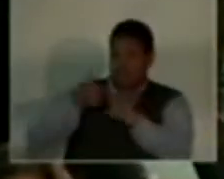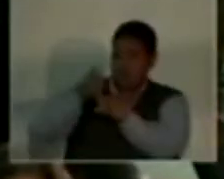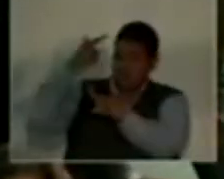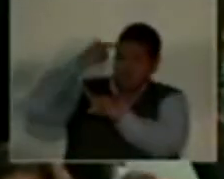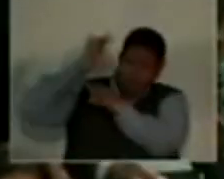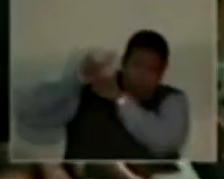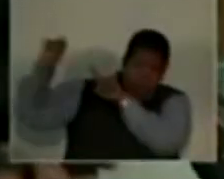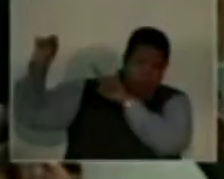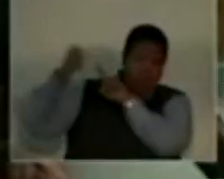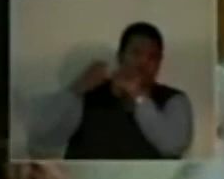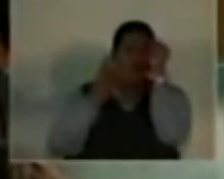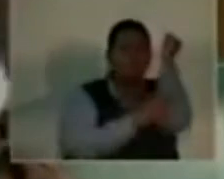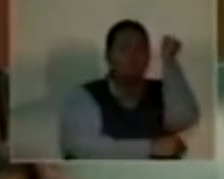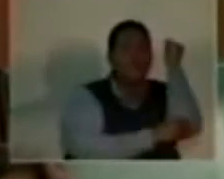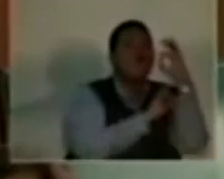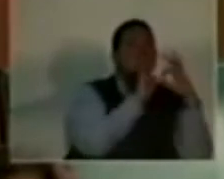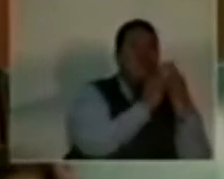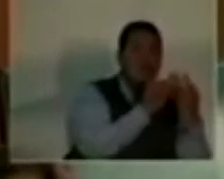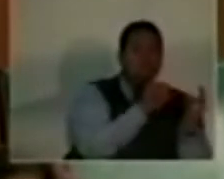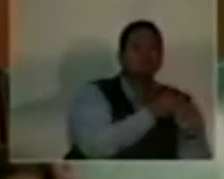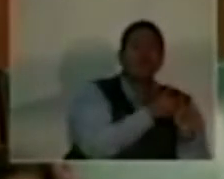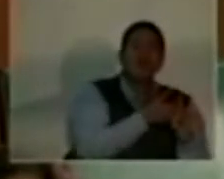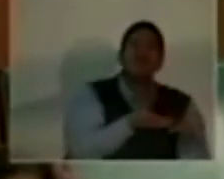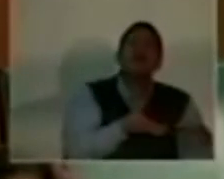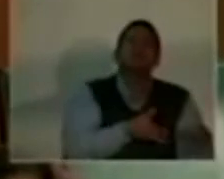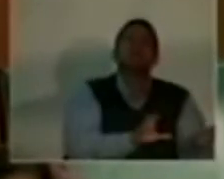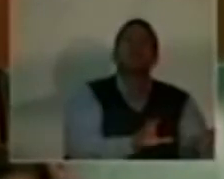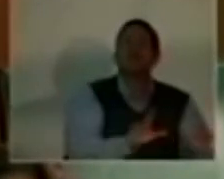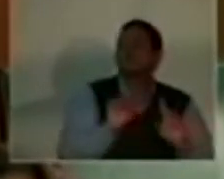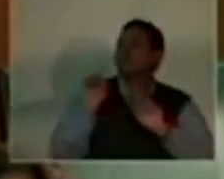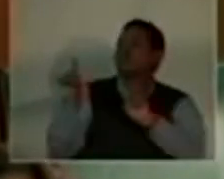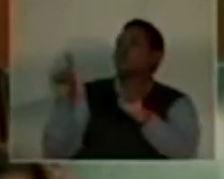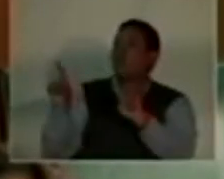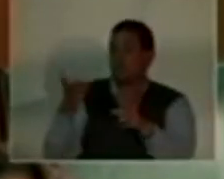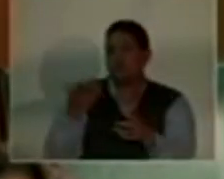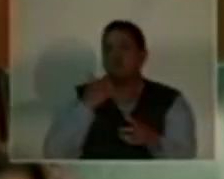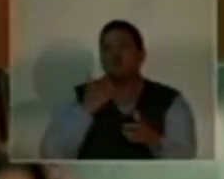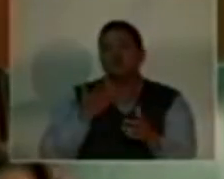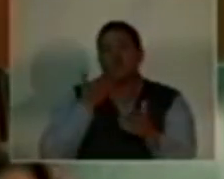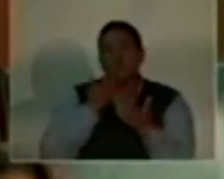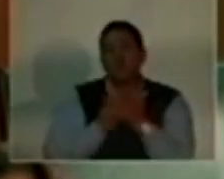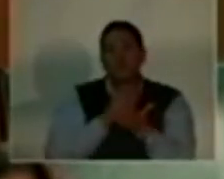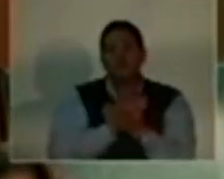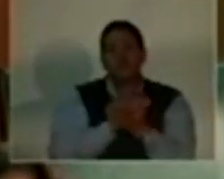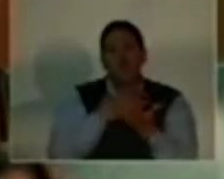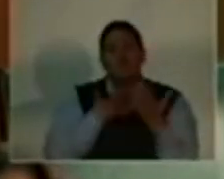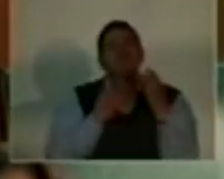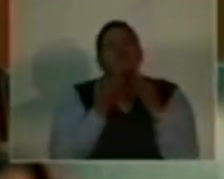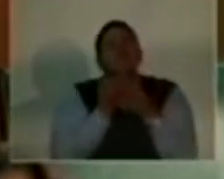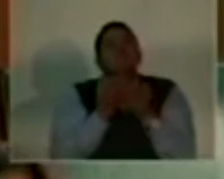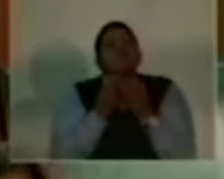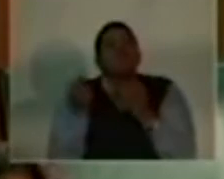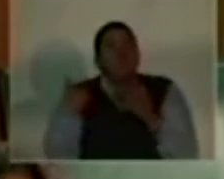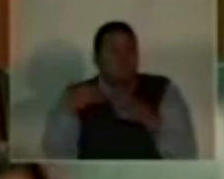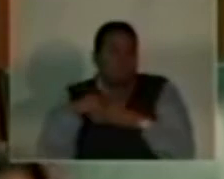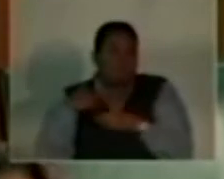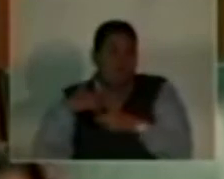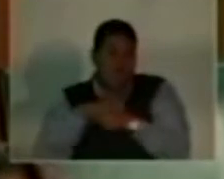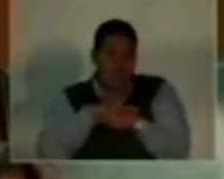poor households do get a chance to access preferred places. I have a few in my constituency, and I'm